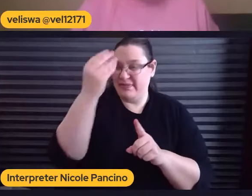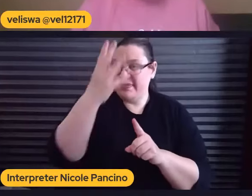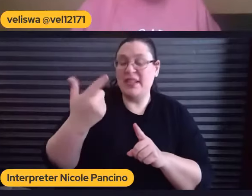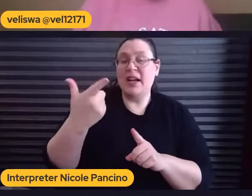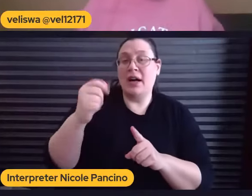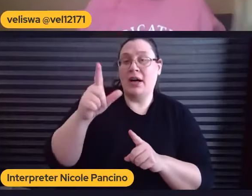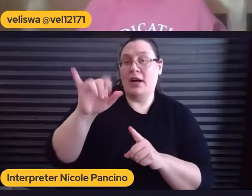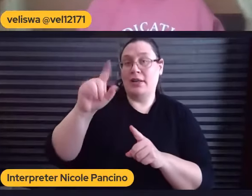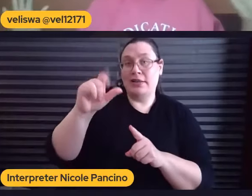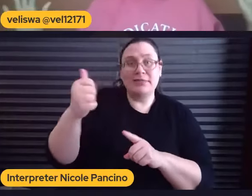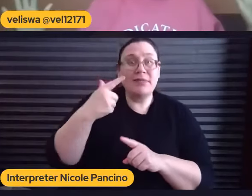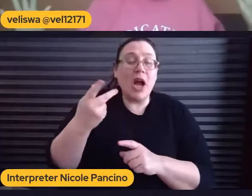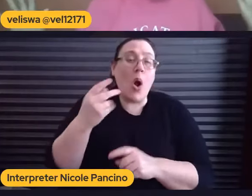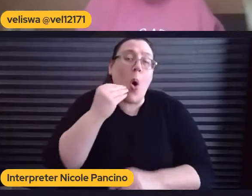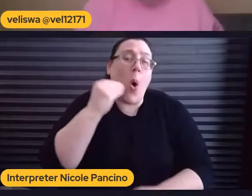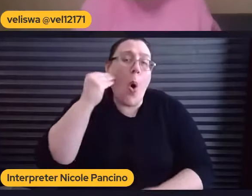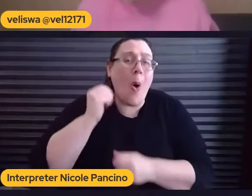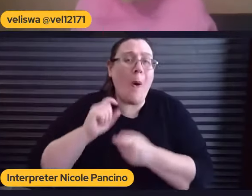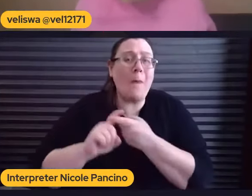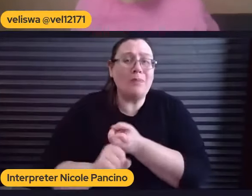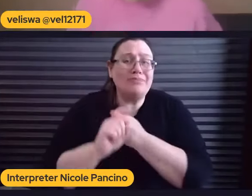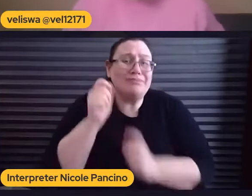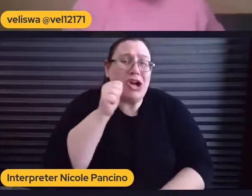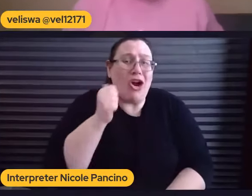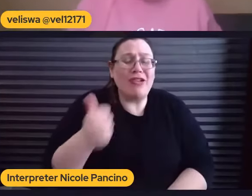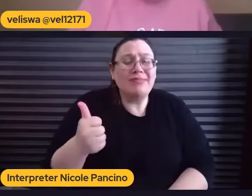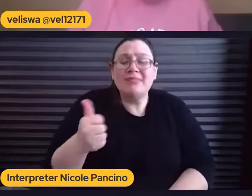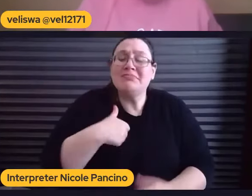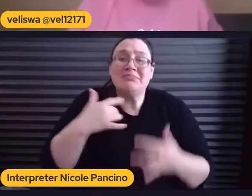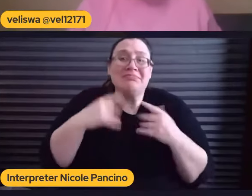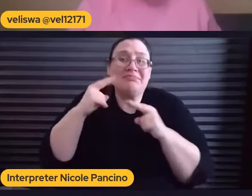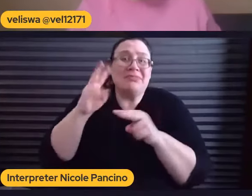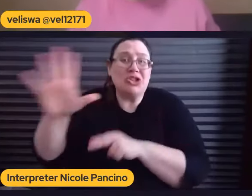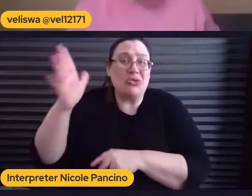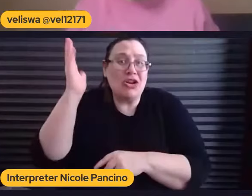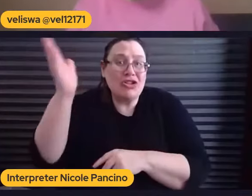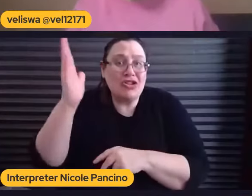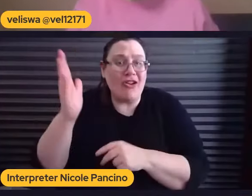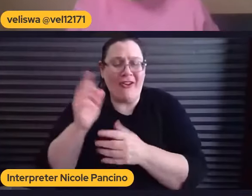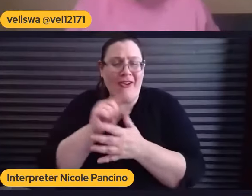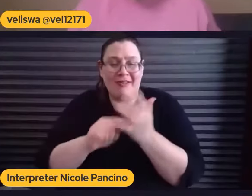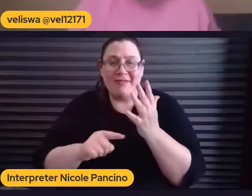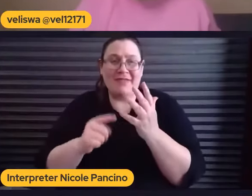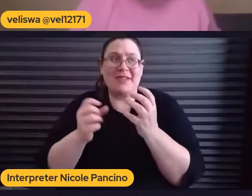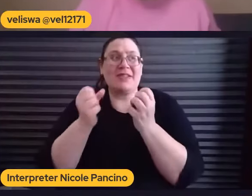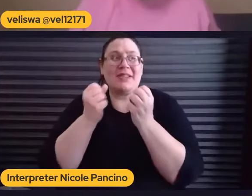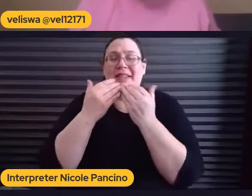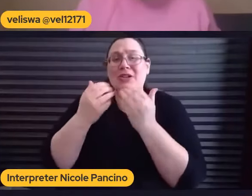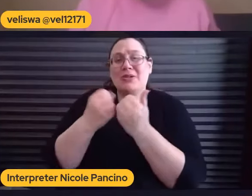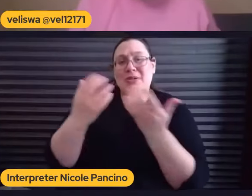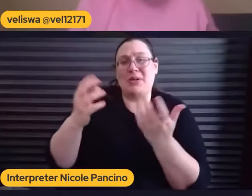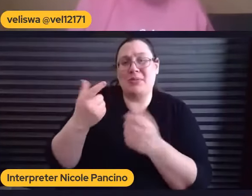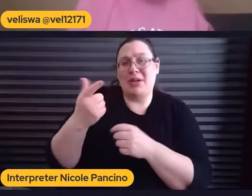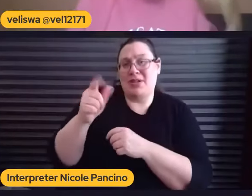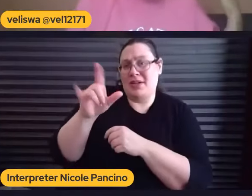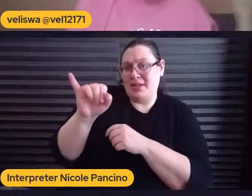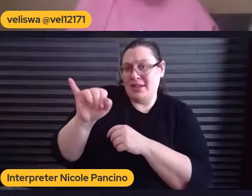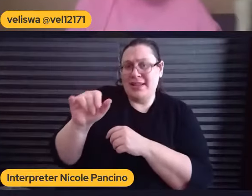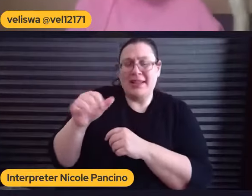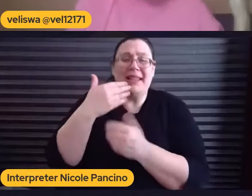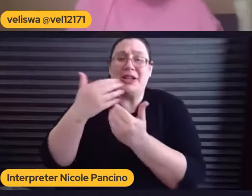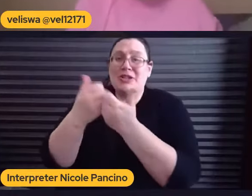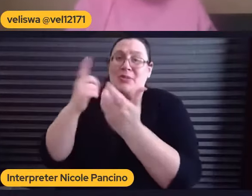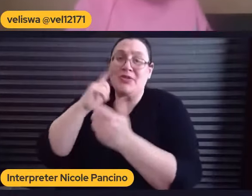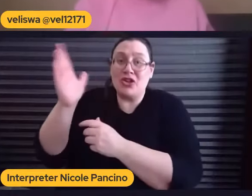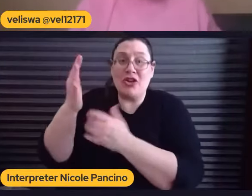home girls. I've been so excited about Khali's talk. That was awesome. Thank you so much, Khali. Thank you for that talk. So now I'm going to hand